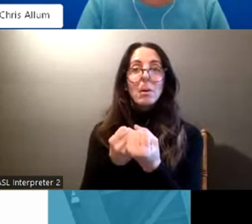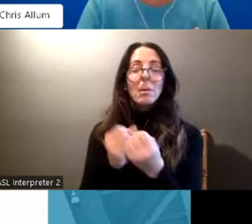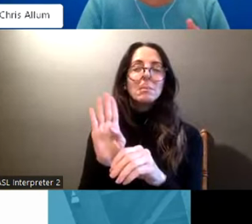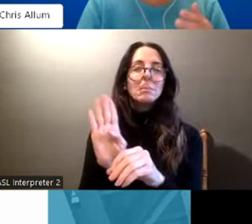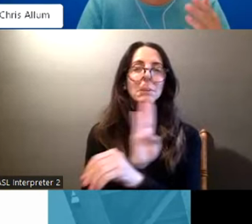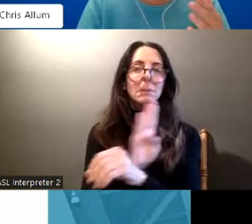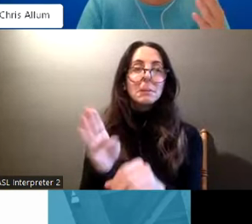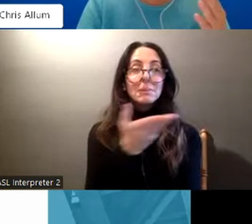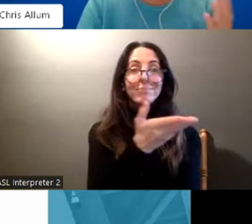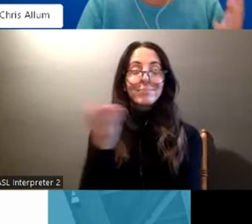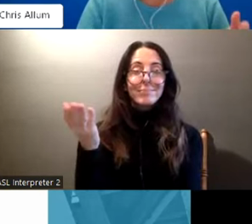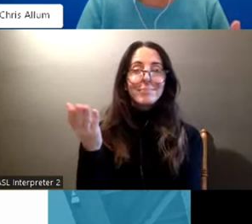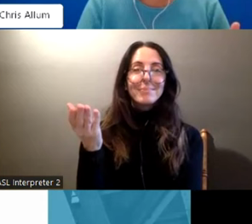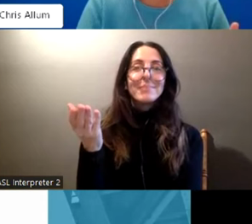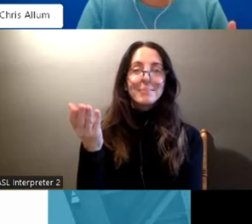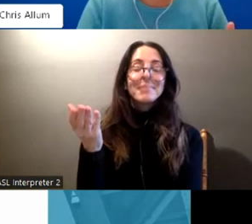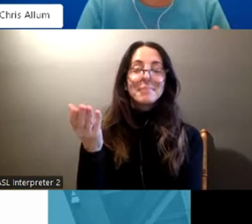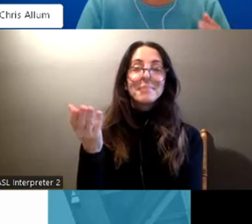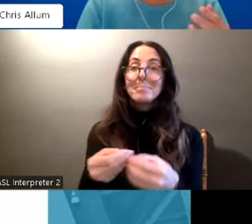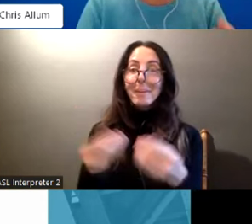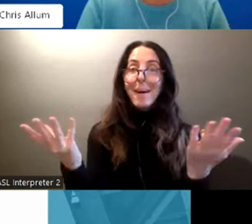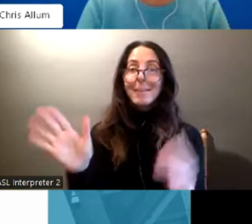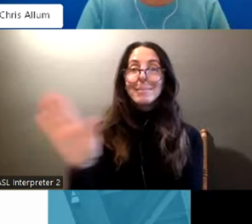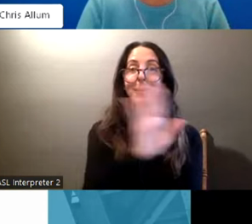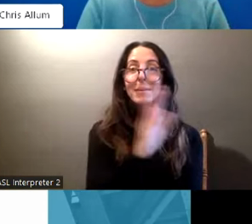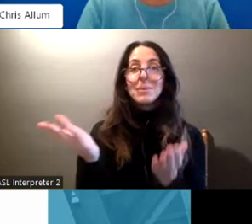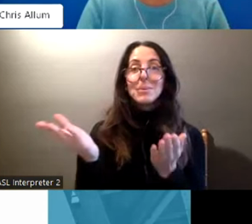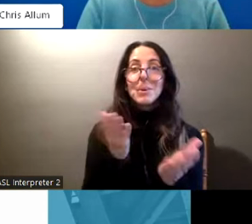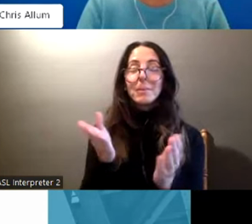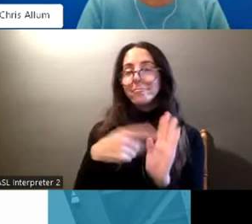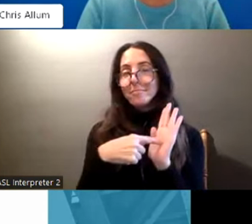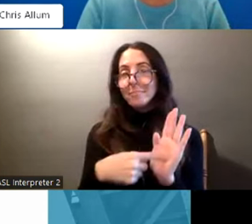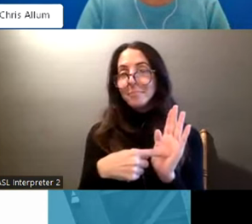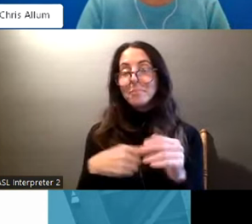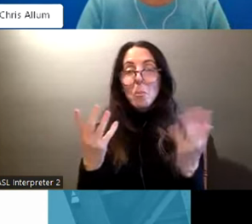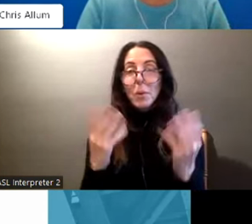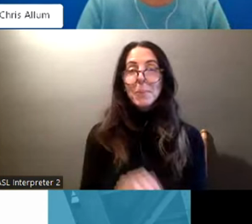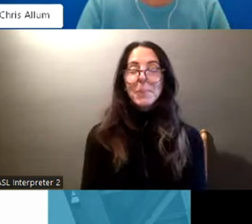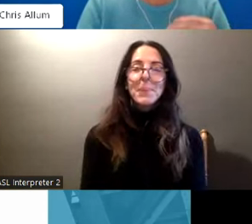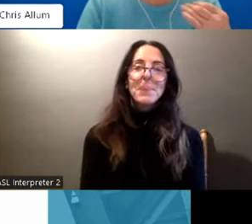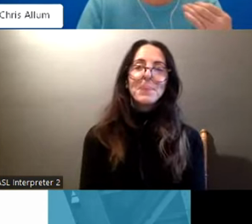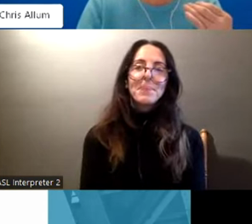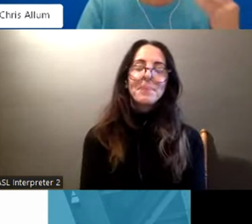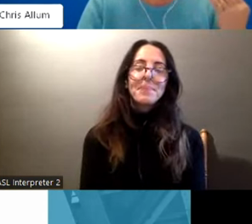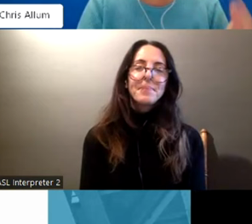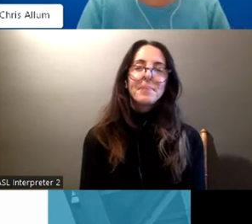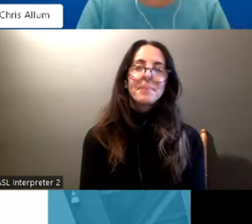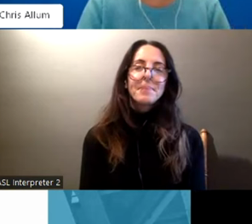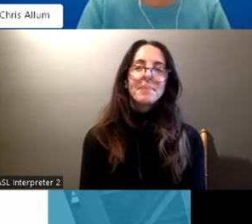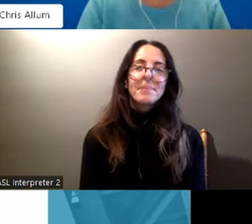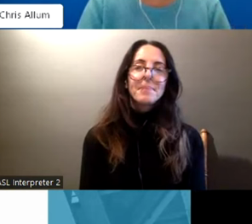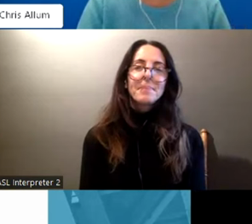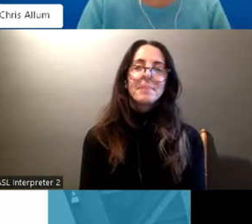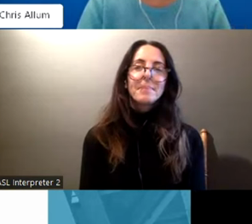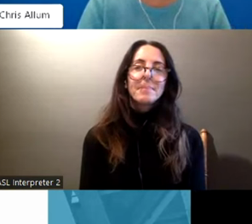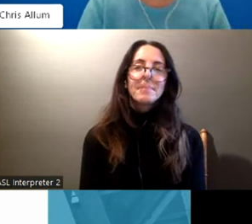providing the services. Good example of that is when you go